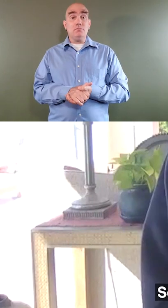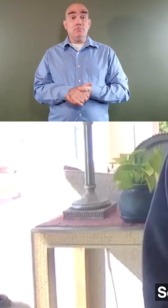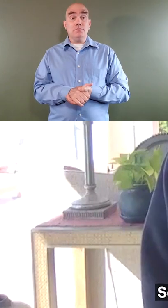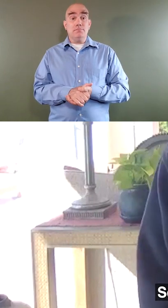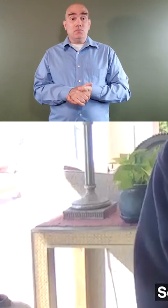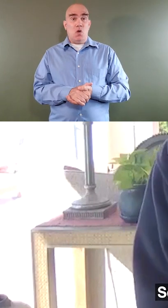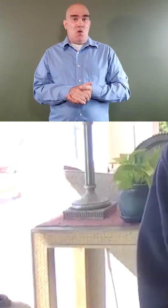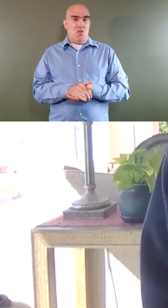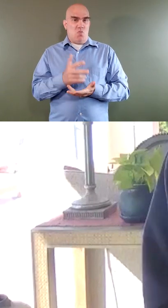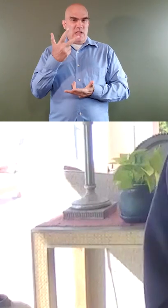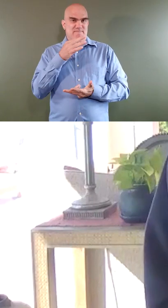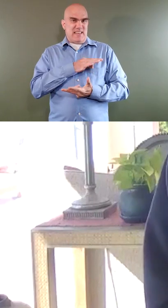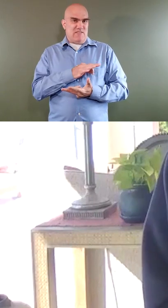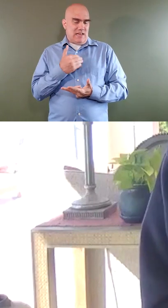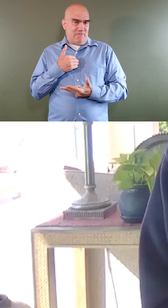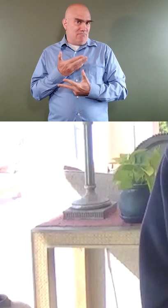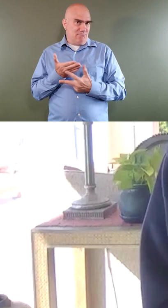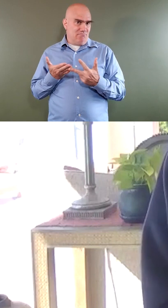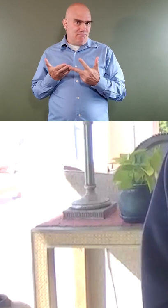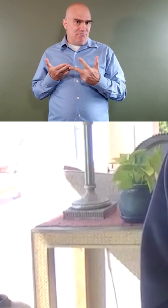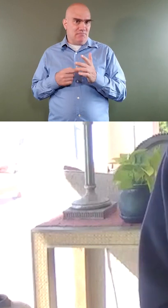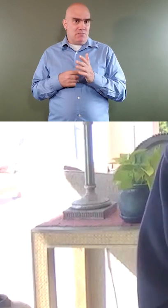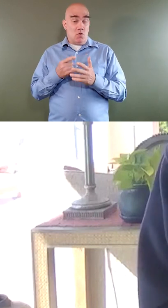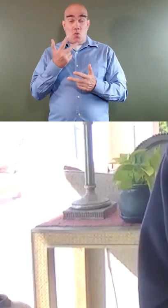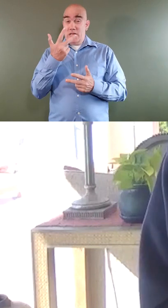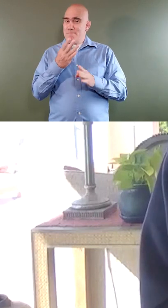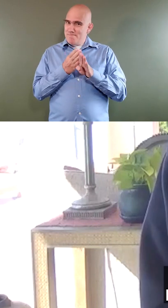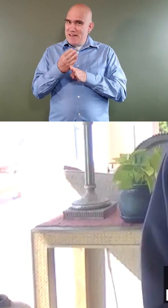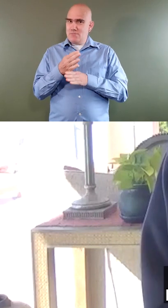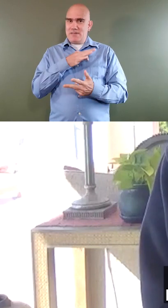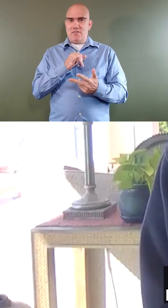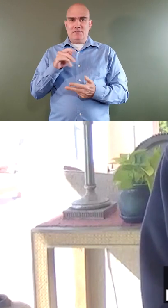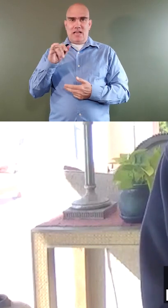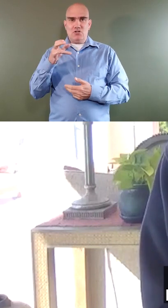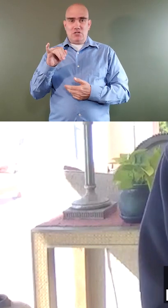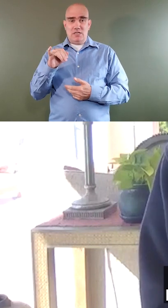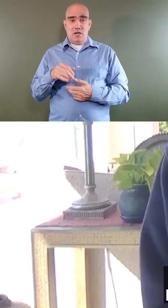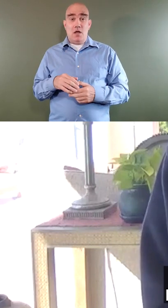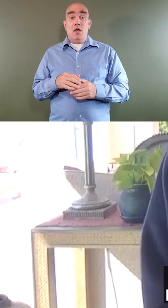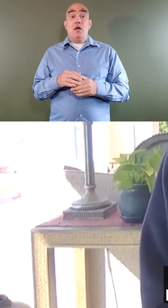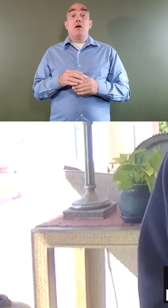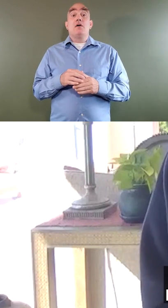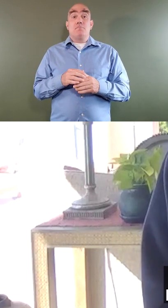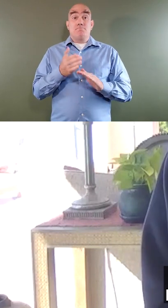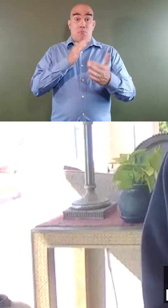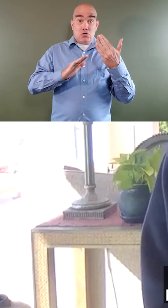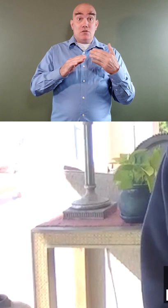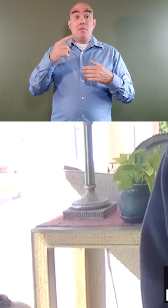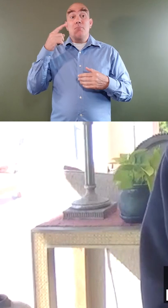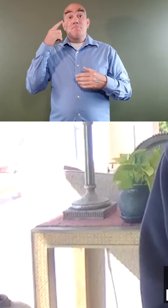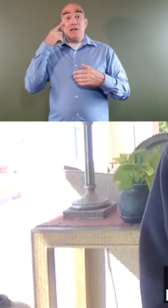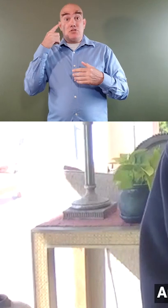right, so those are the three benefits. Those are the major benefits or uses of Tai Chi: martial, for health purposes, and for